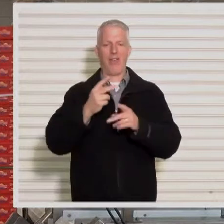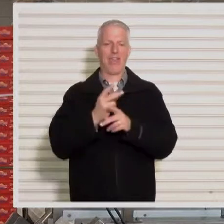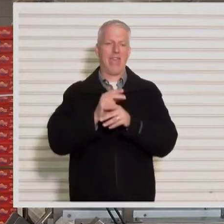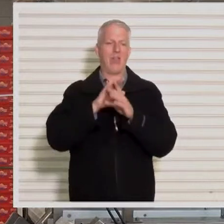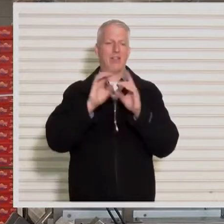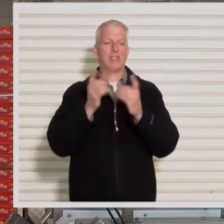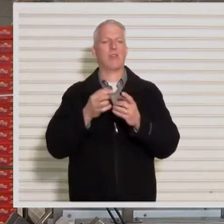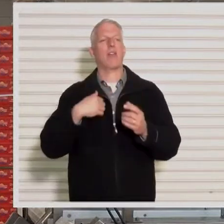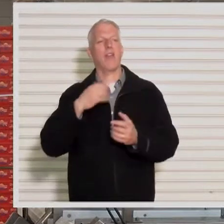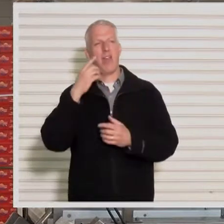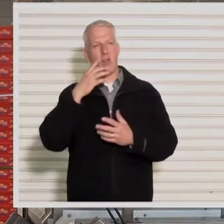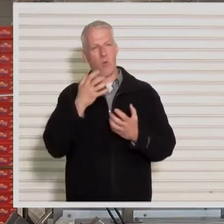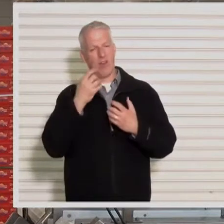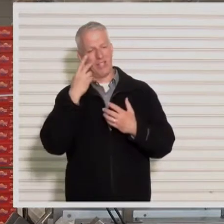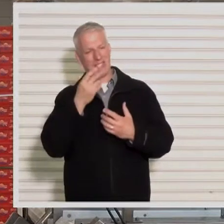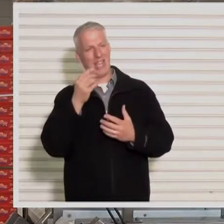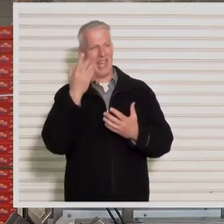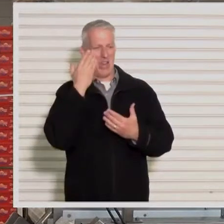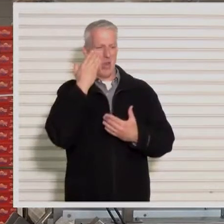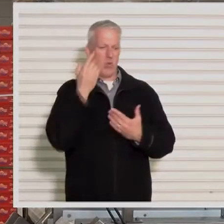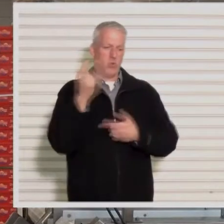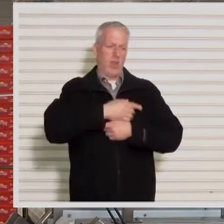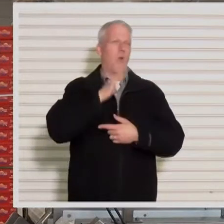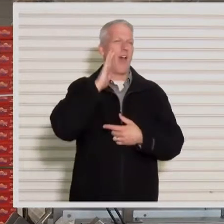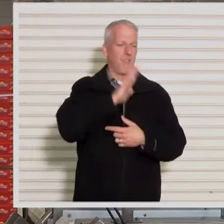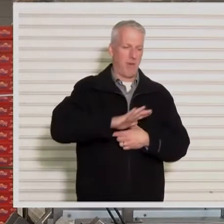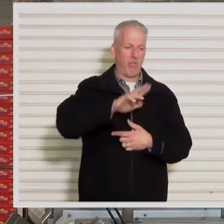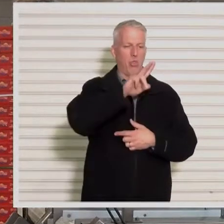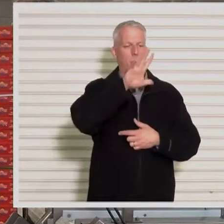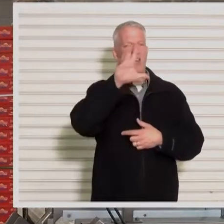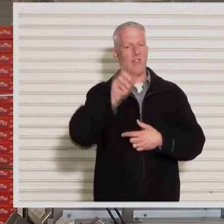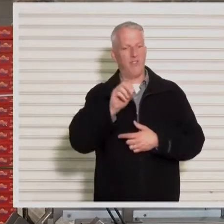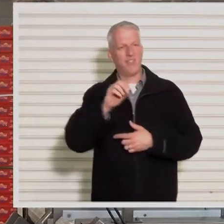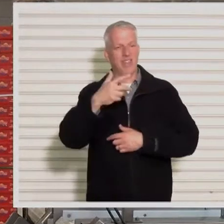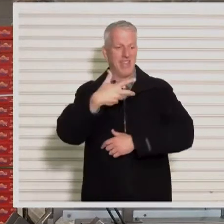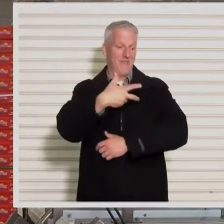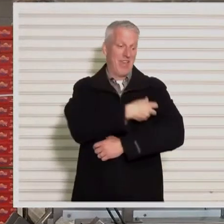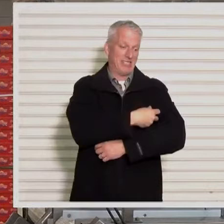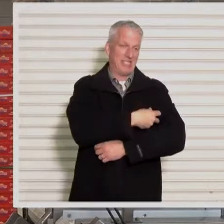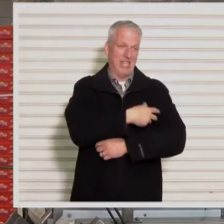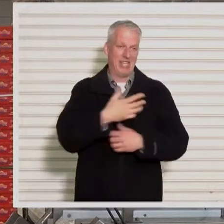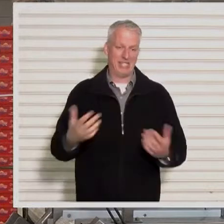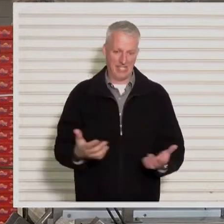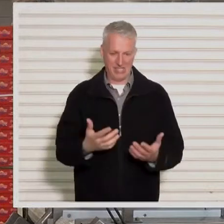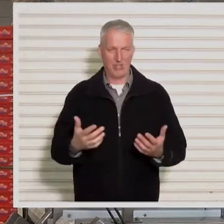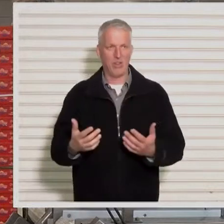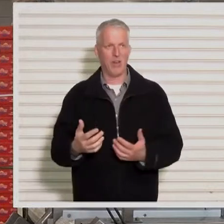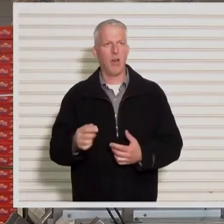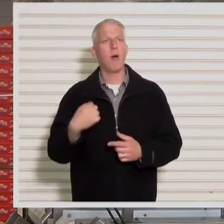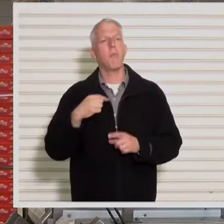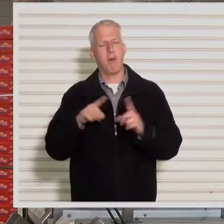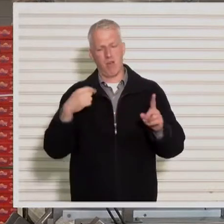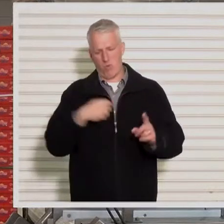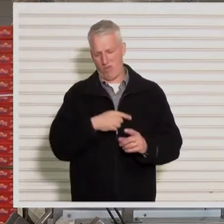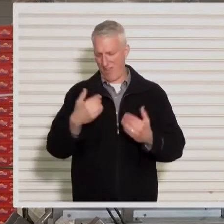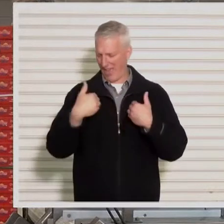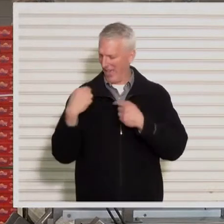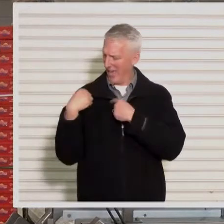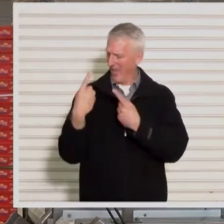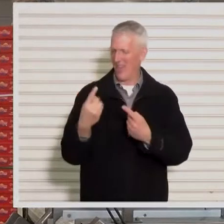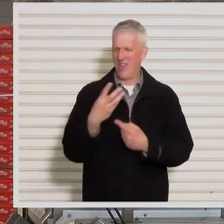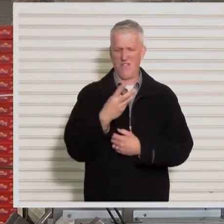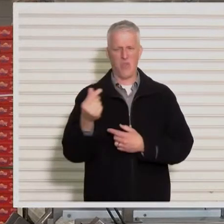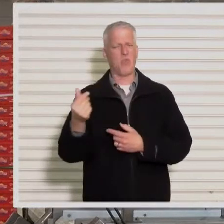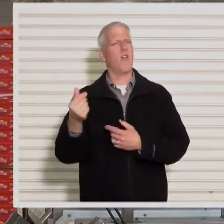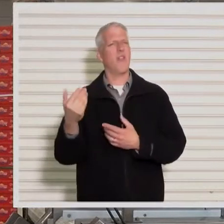workers are vaccinated. I understand that today we're going to have about 350 vaccinated, but we've had over a few